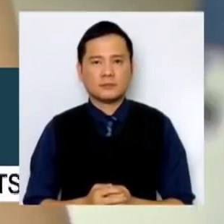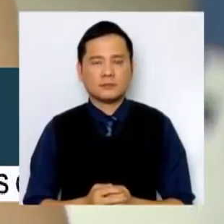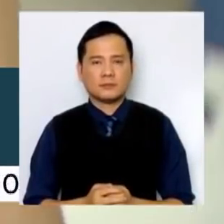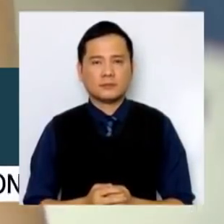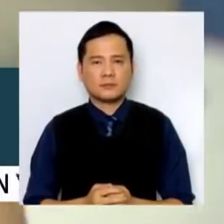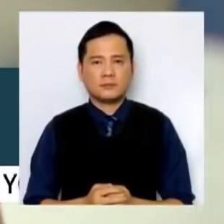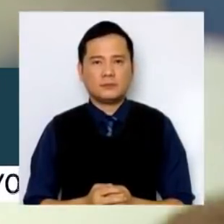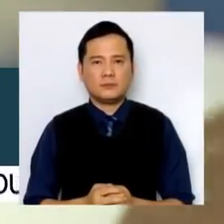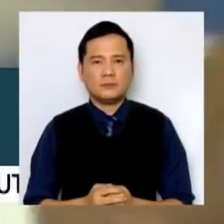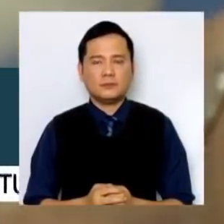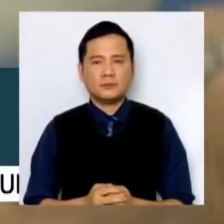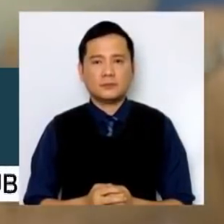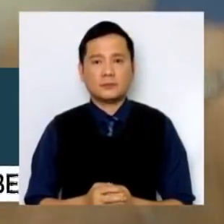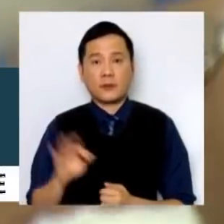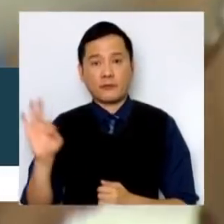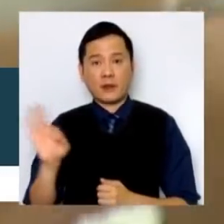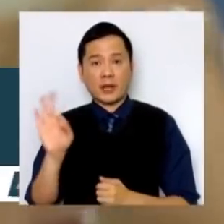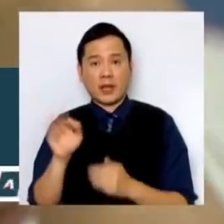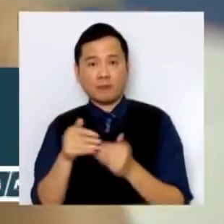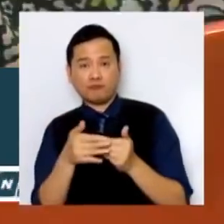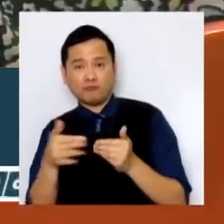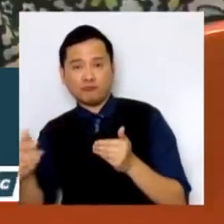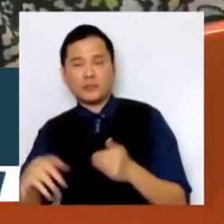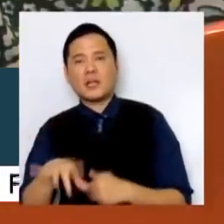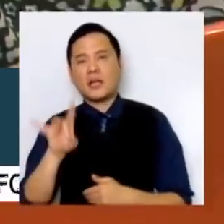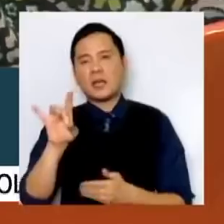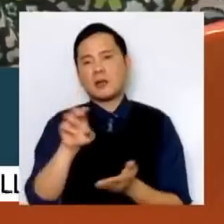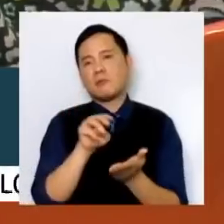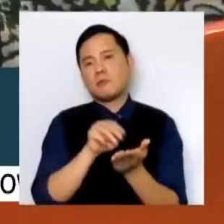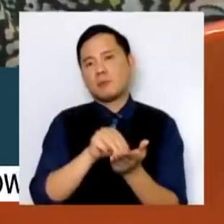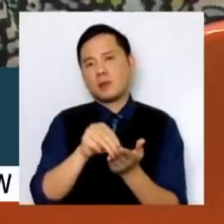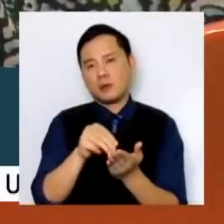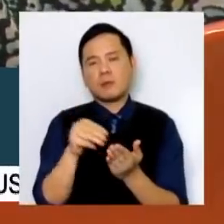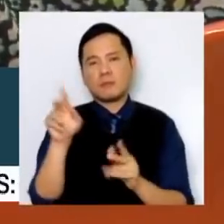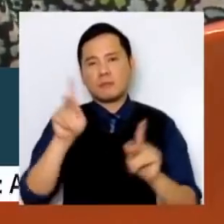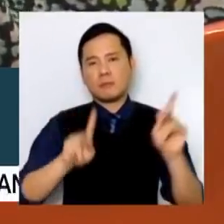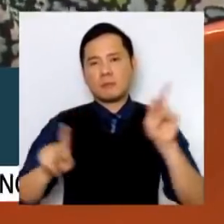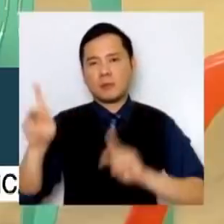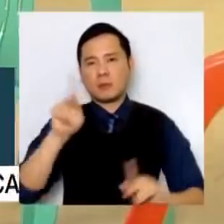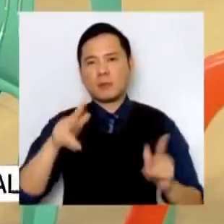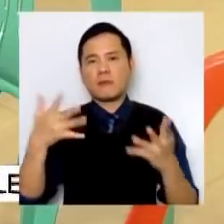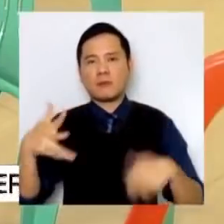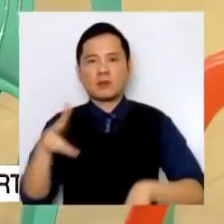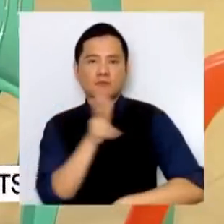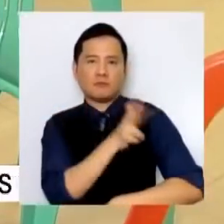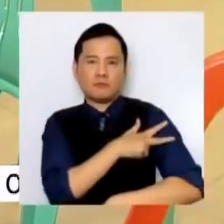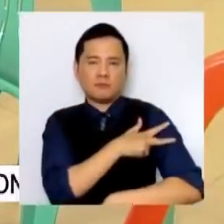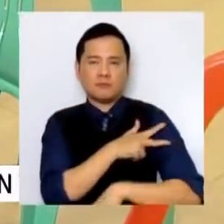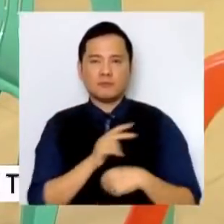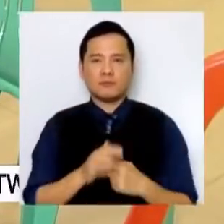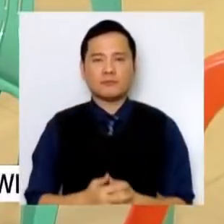As of Friday, more than 8 million individuals have received a third dose of the COVID vaccine.